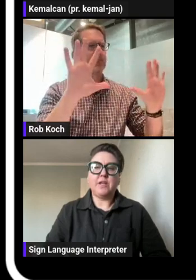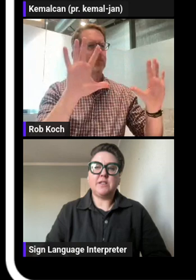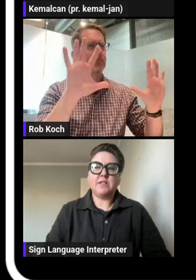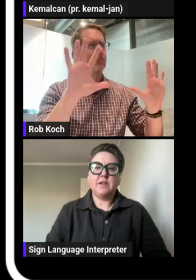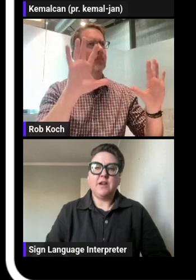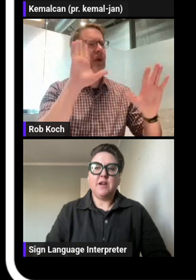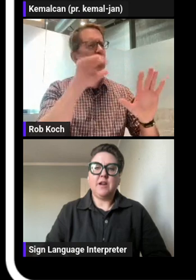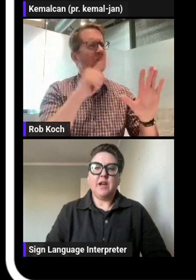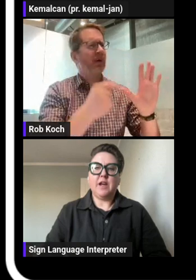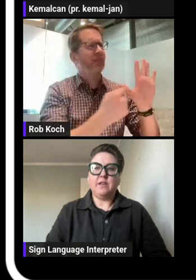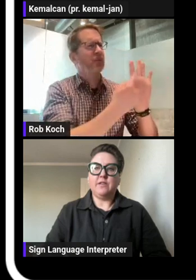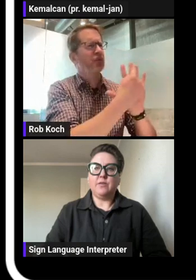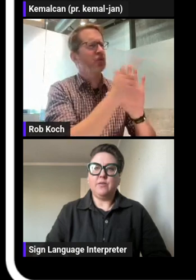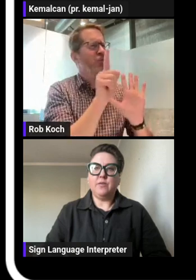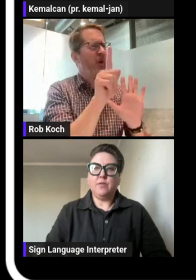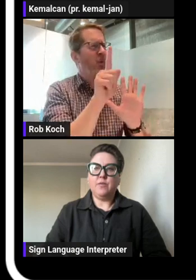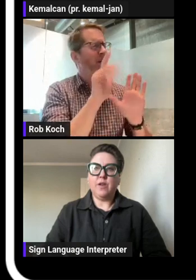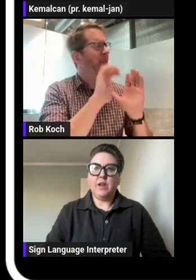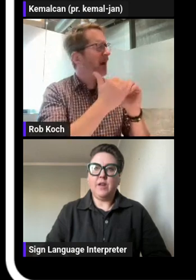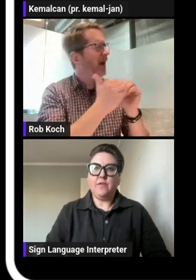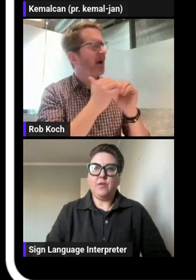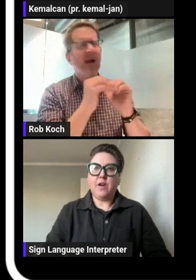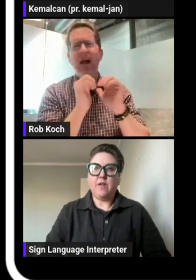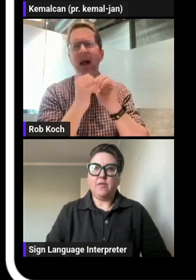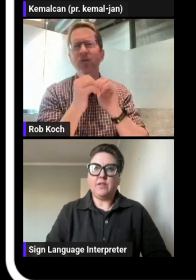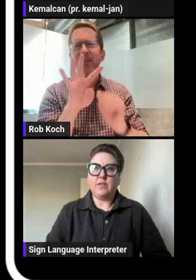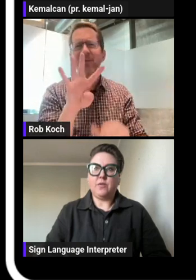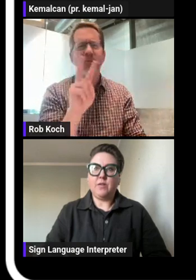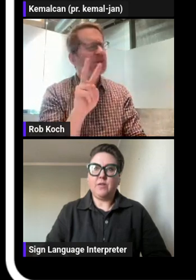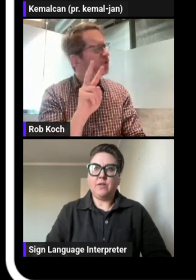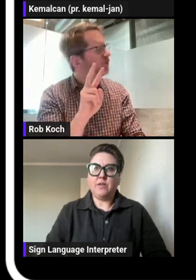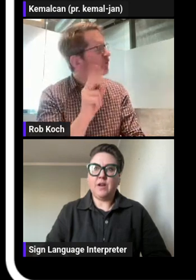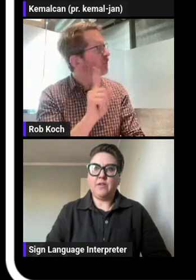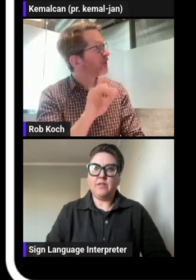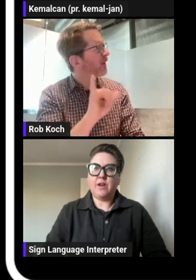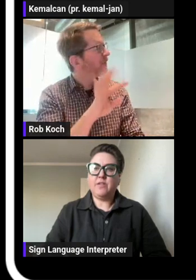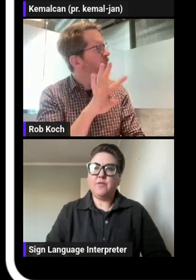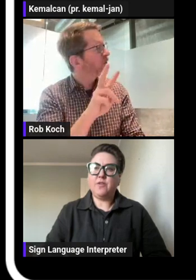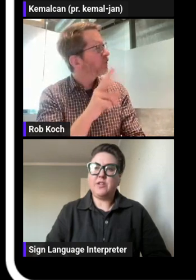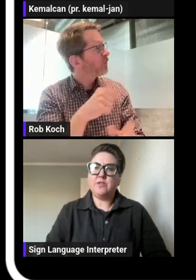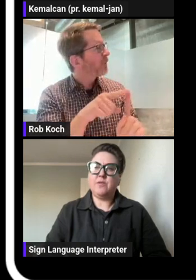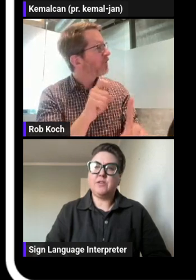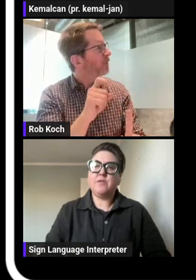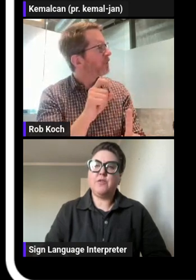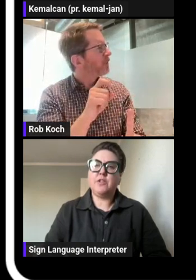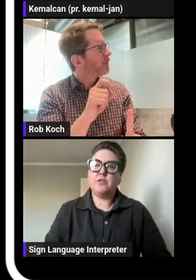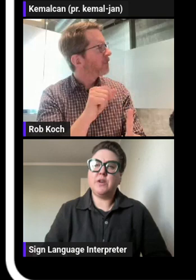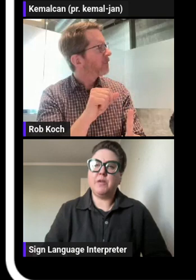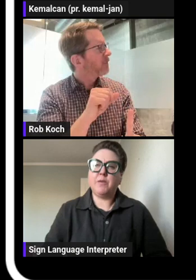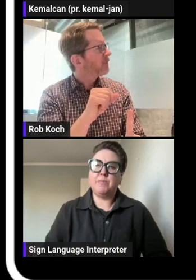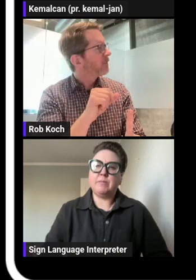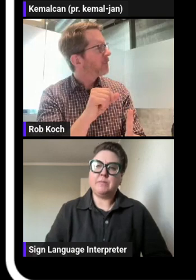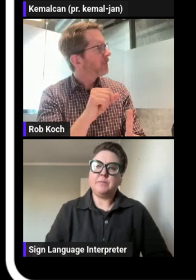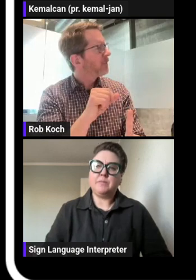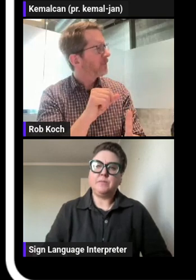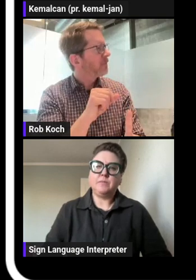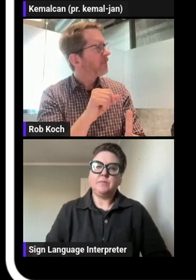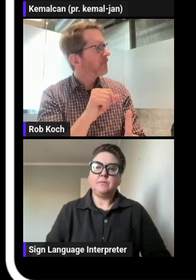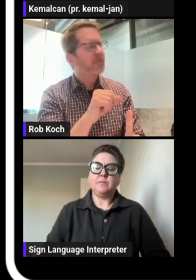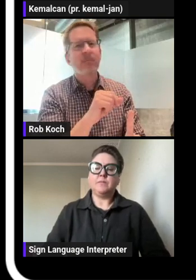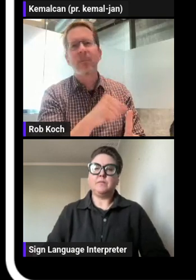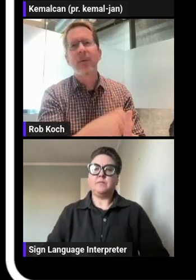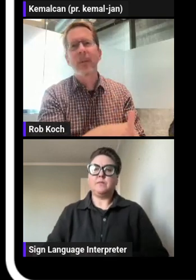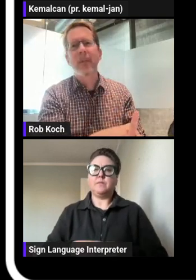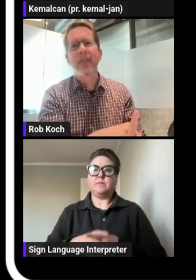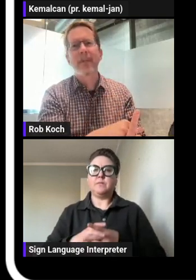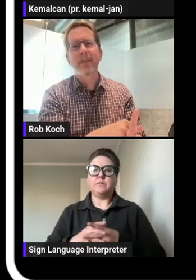42 points. And if you have, what is it, 21? How is it 42? Where's the 42 coming from? X, Is